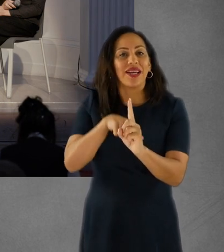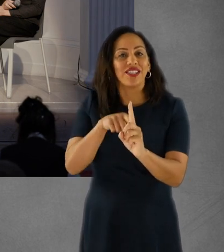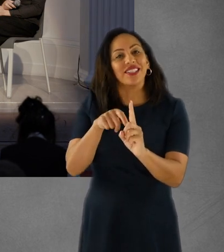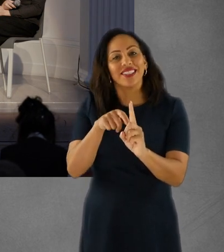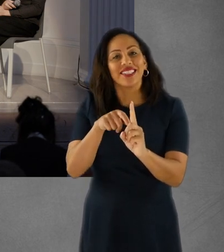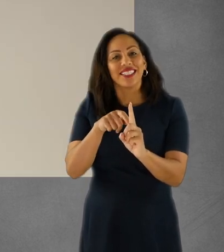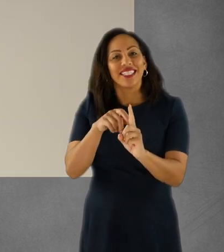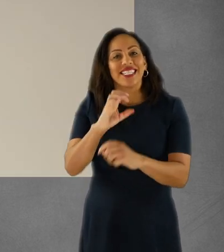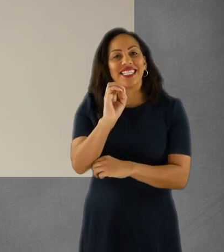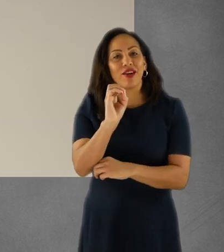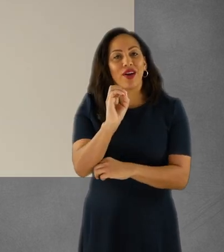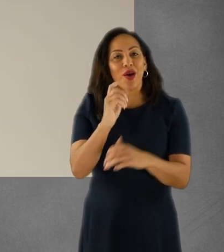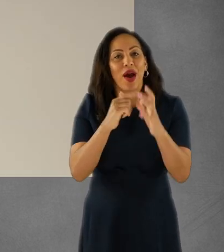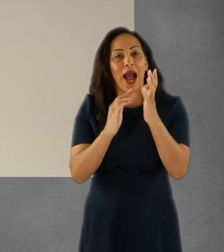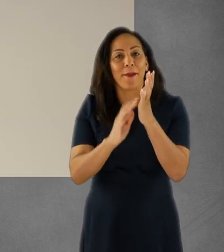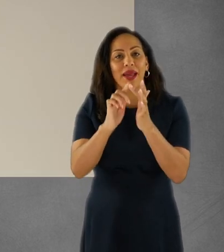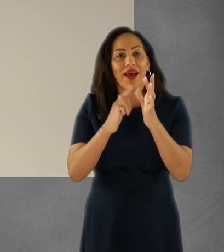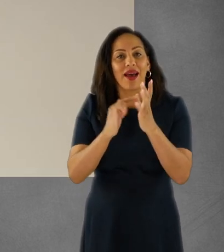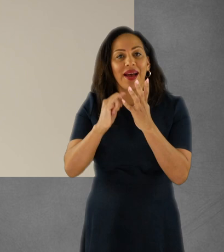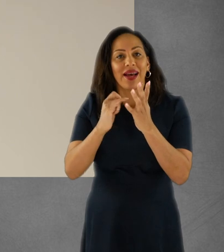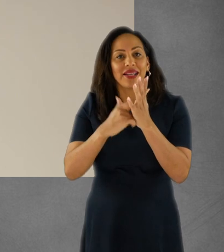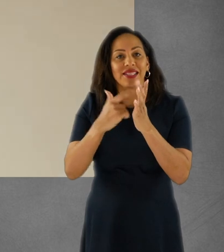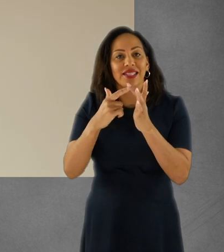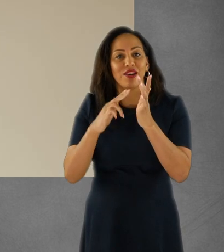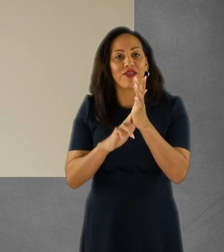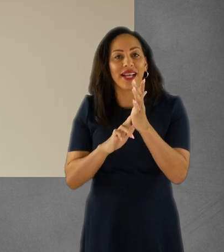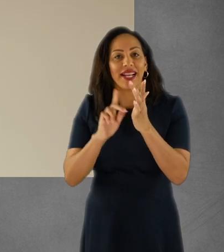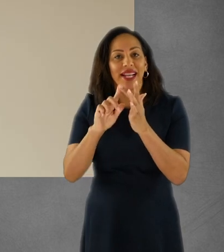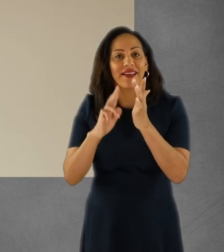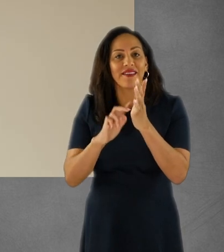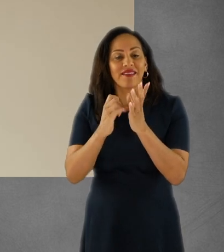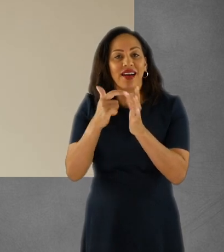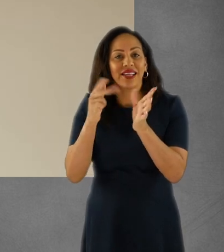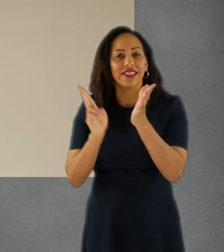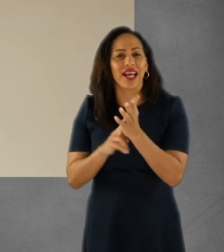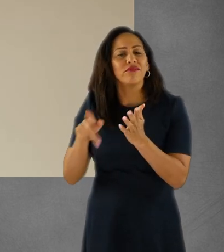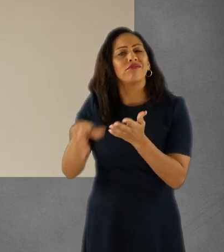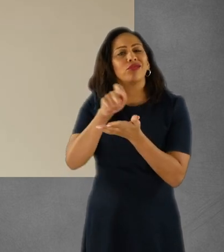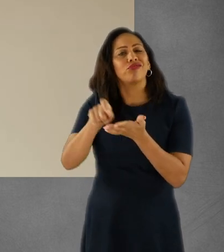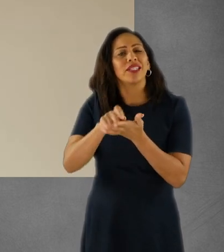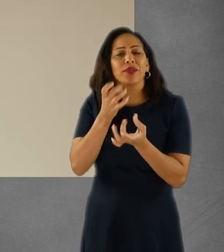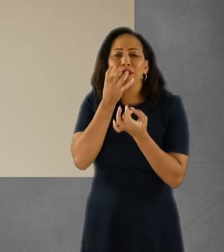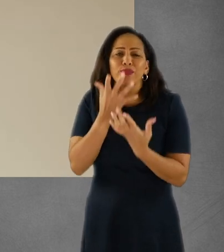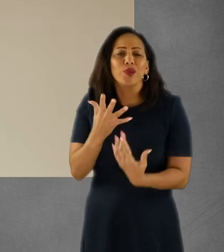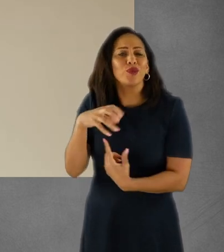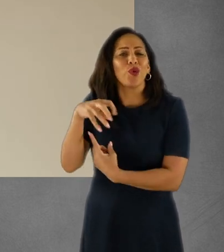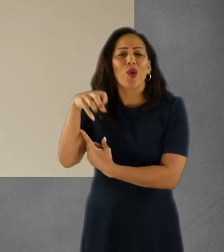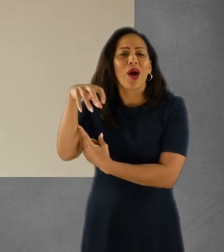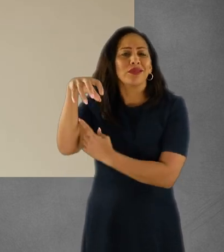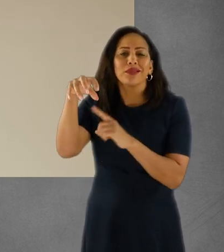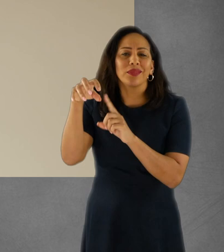Amiya Srinivasan, who's written just so beautifully about the octopus as kind of perhaps an